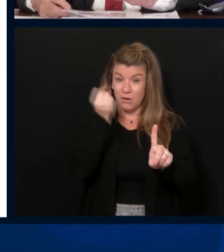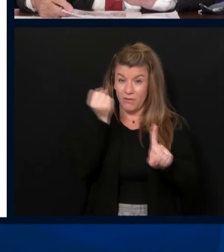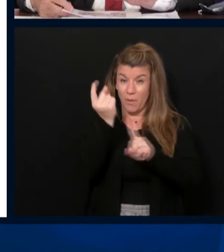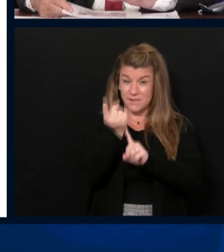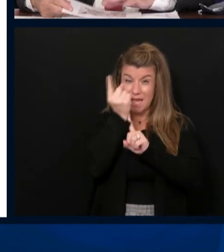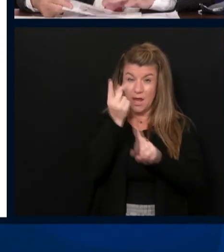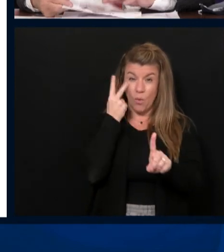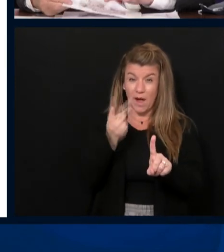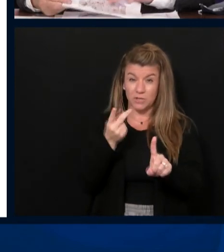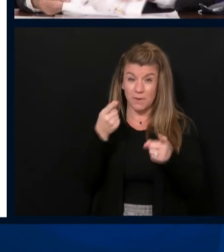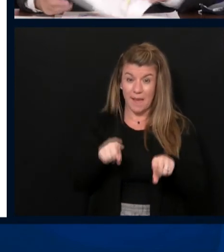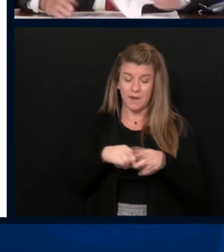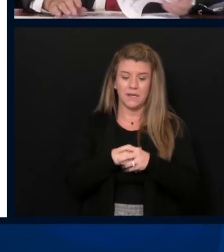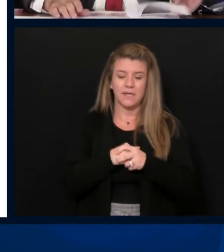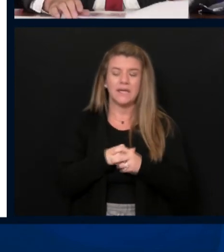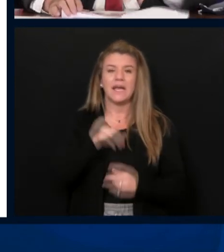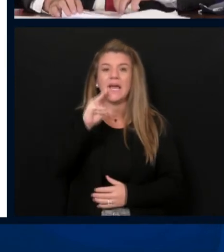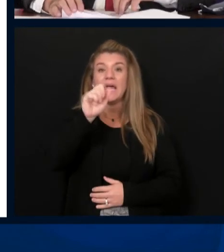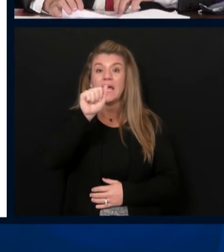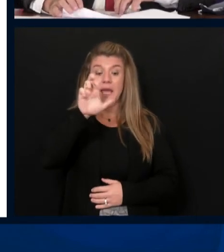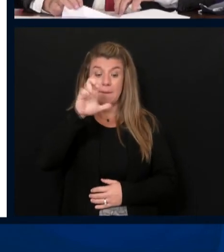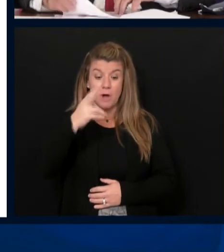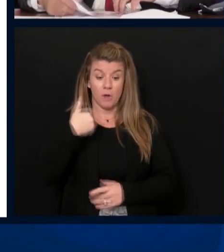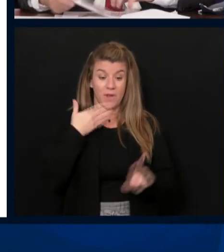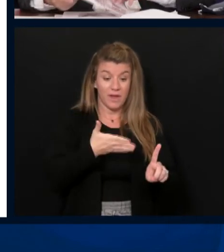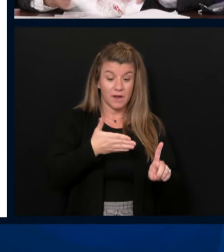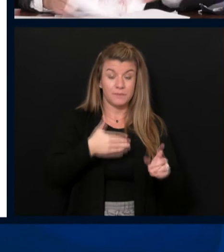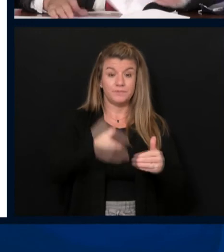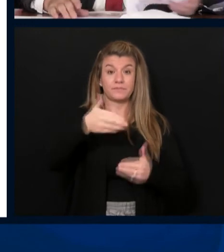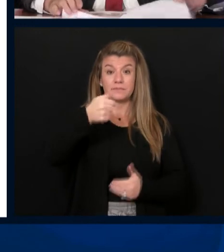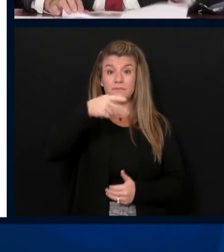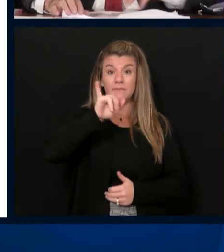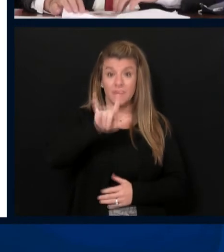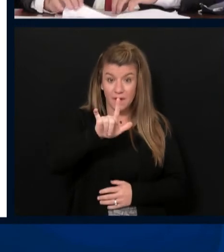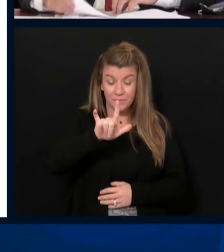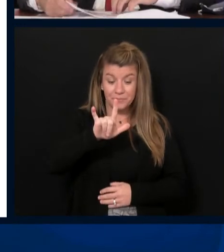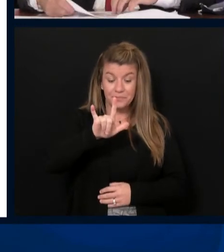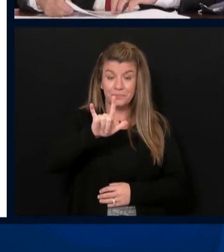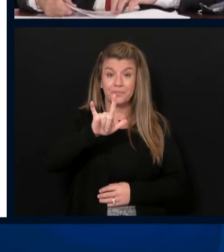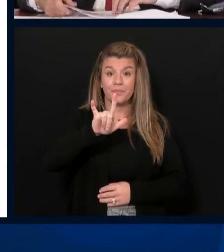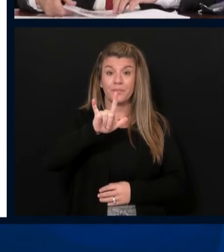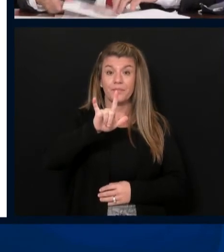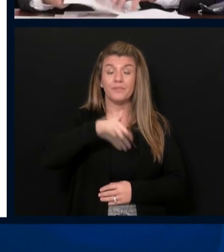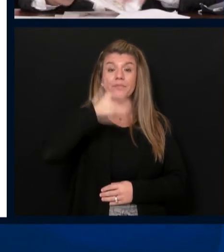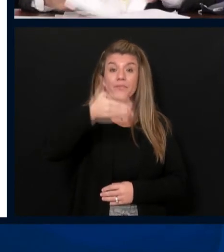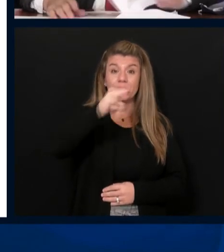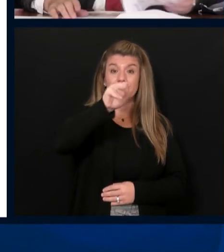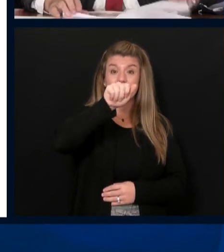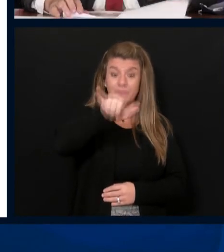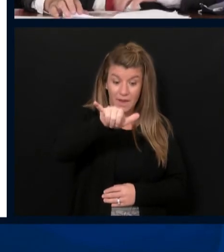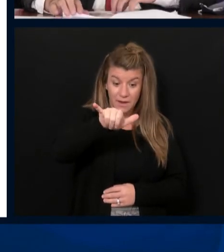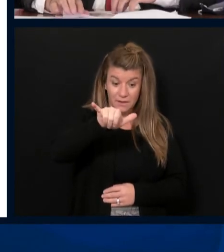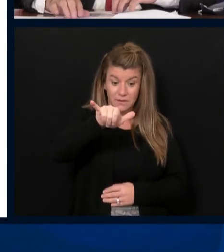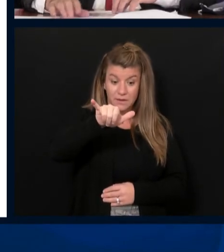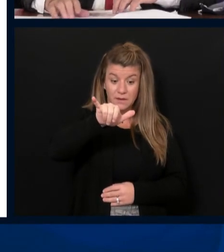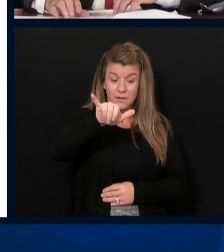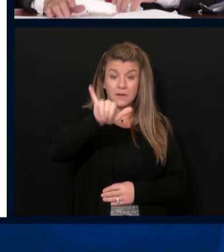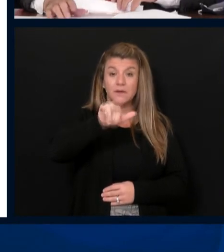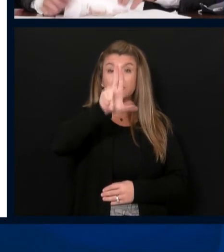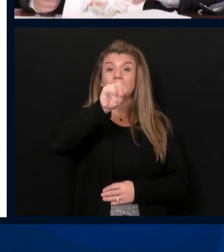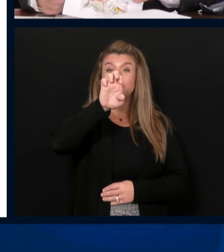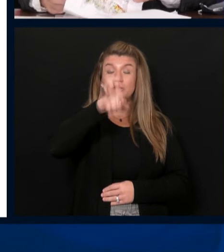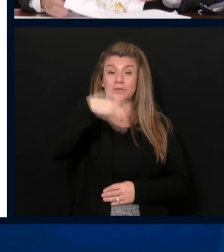watch this. In March, we were there. In April, we were here. In May, we're here. In June,